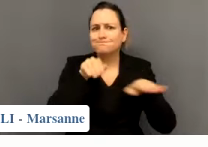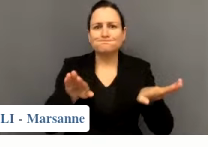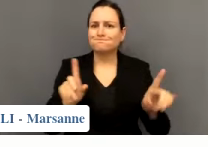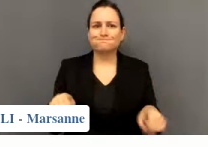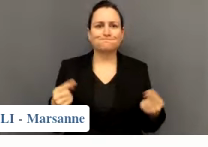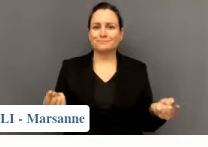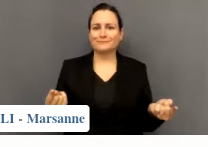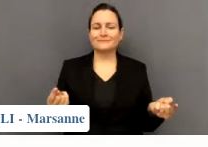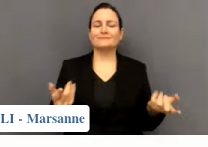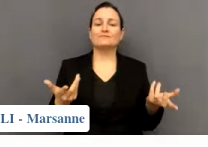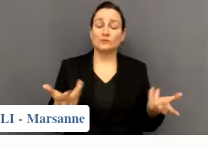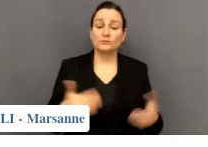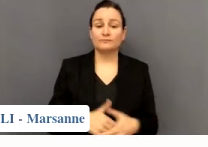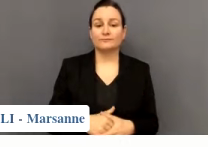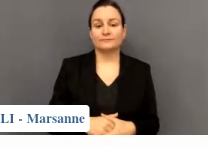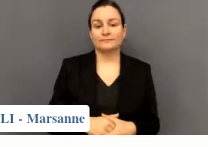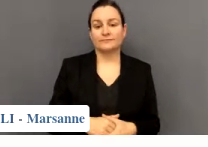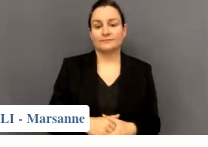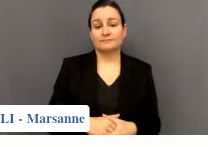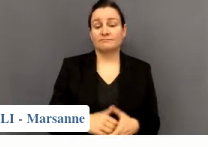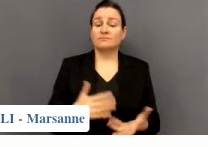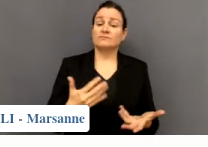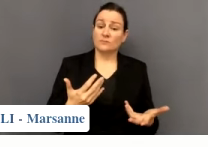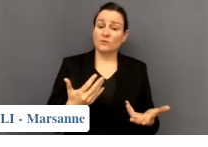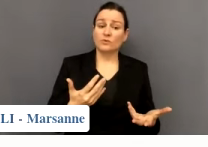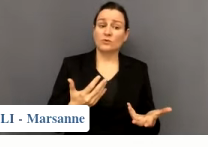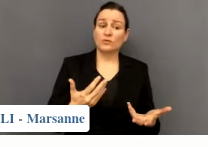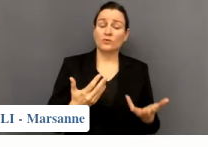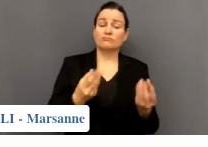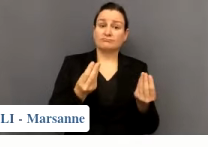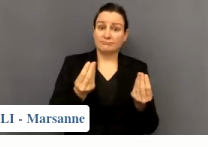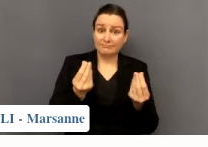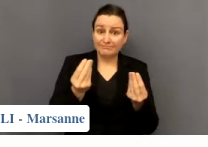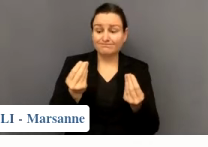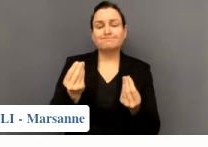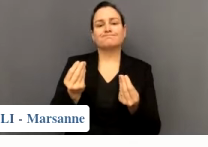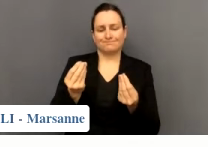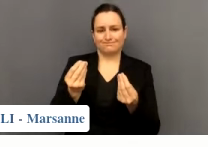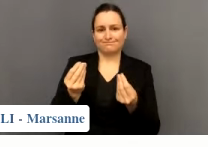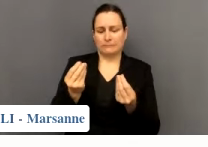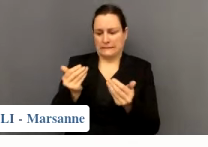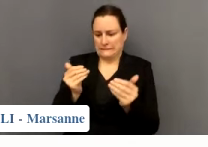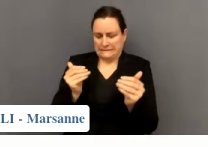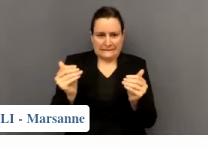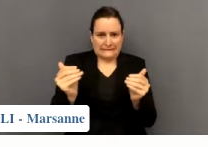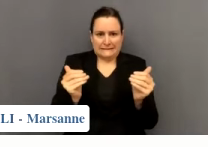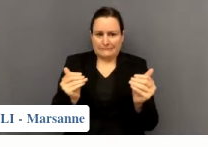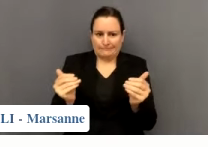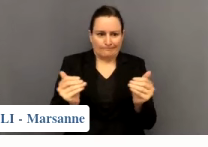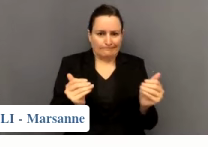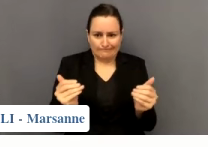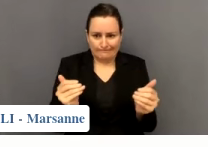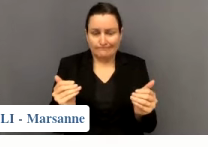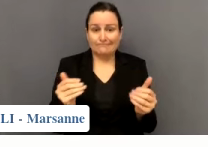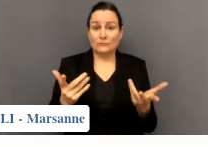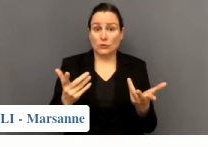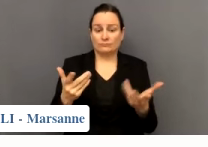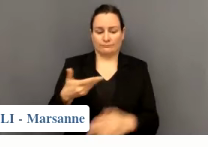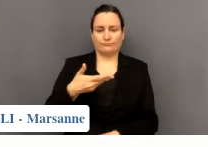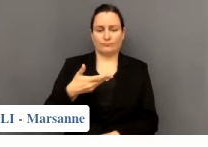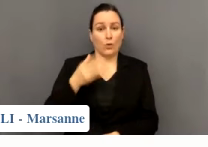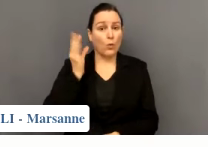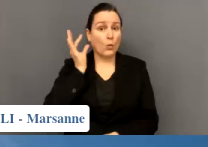stress experienced violence, but it did present a significant situational stressor impacting women's safety during the